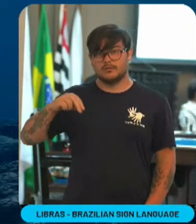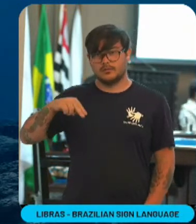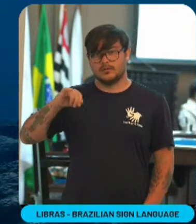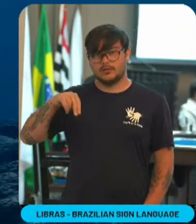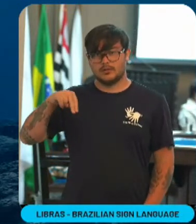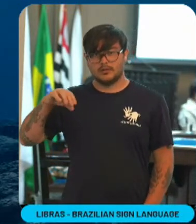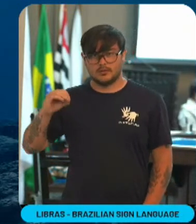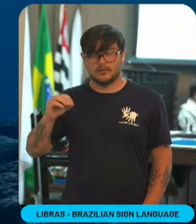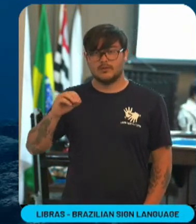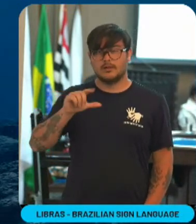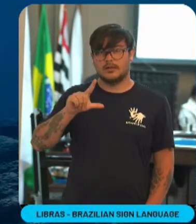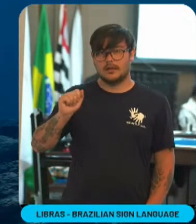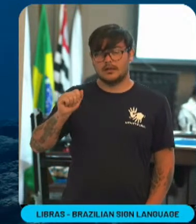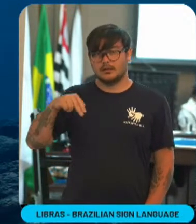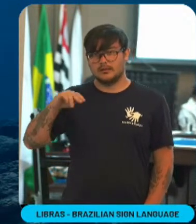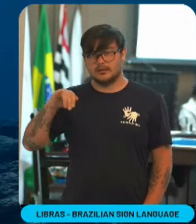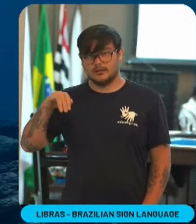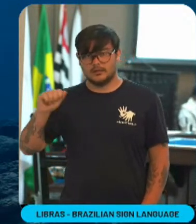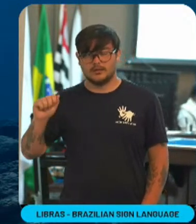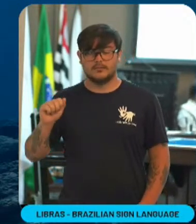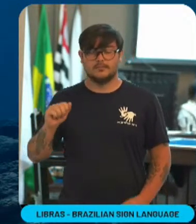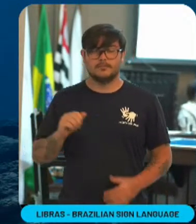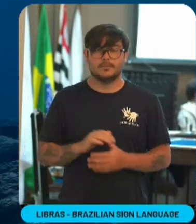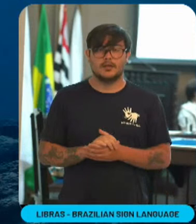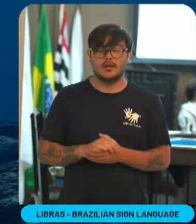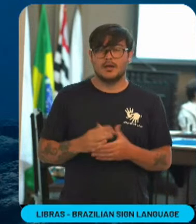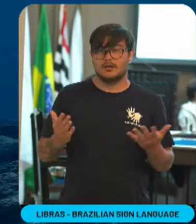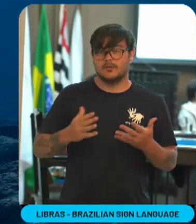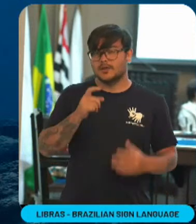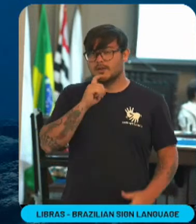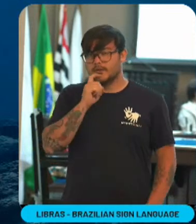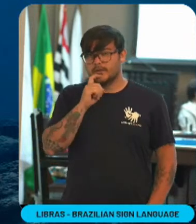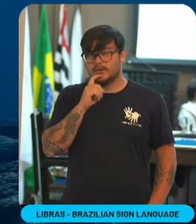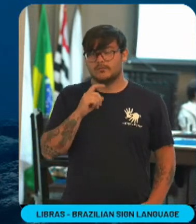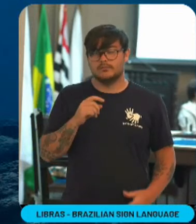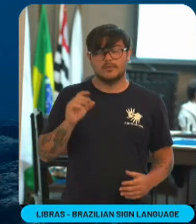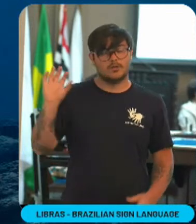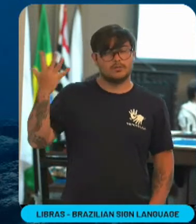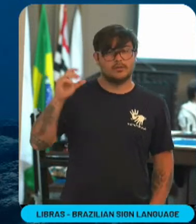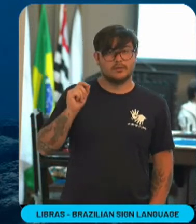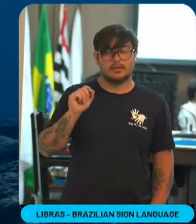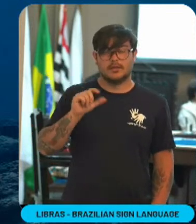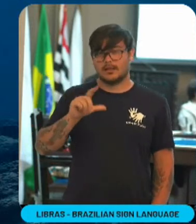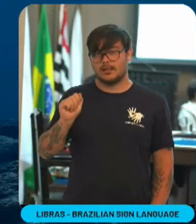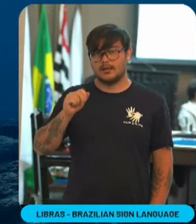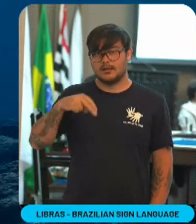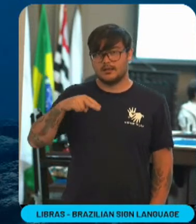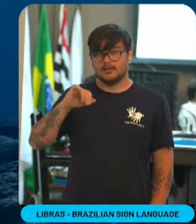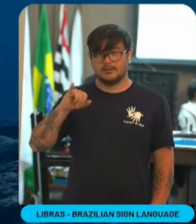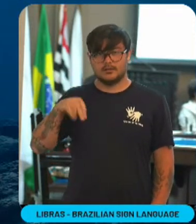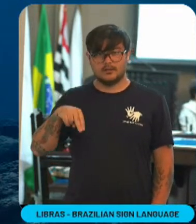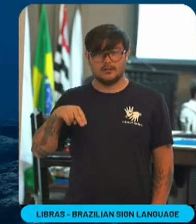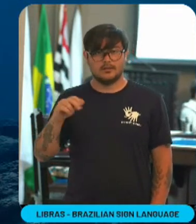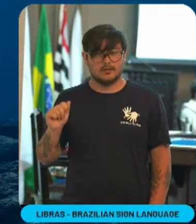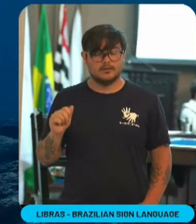So, for example, I brought an example of La Nina. So, for